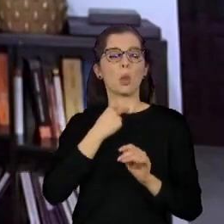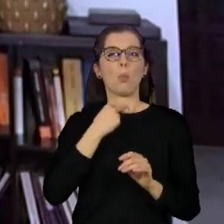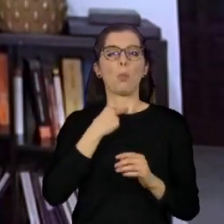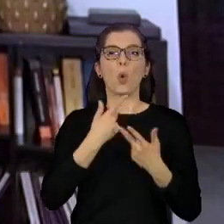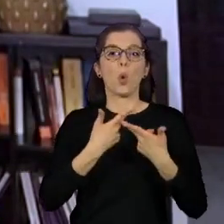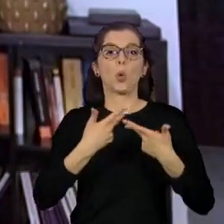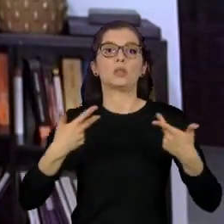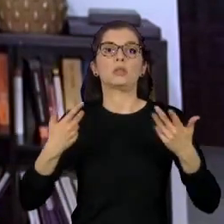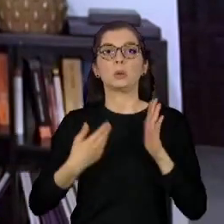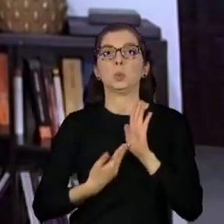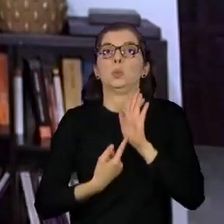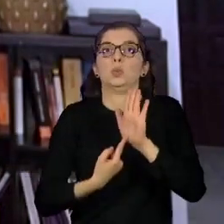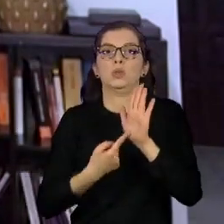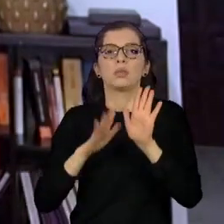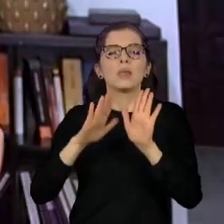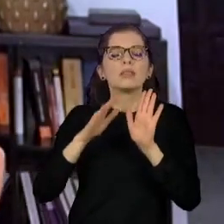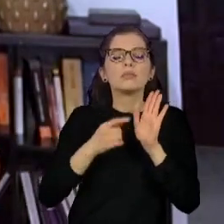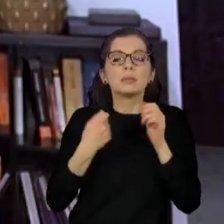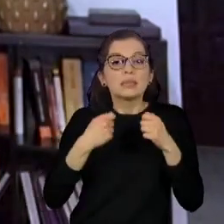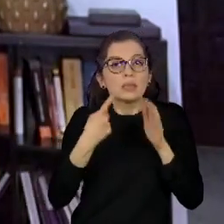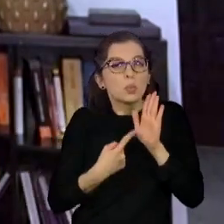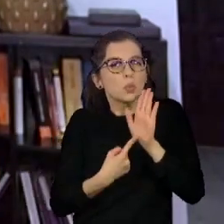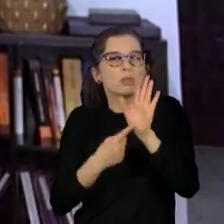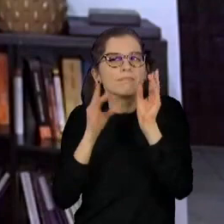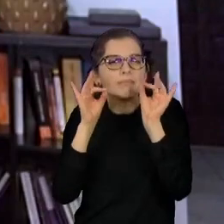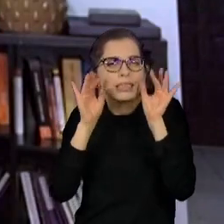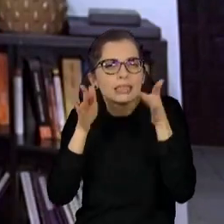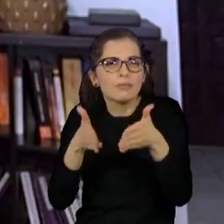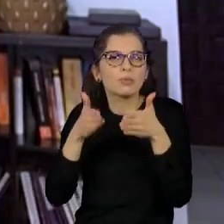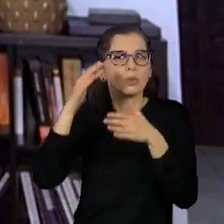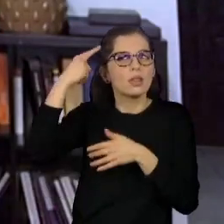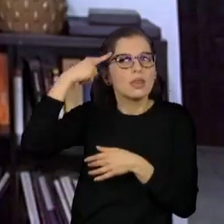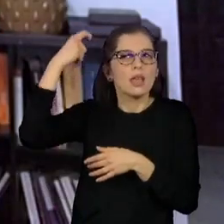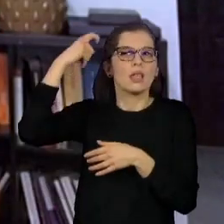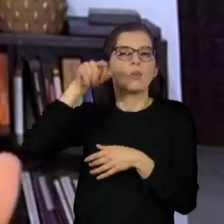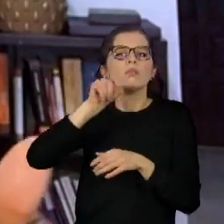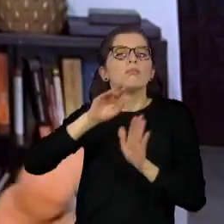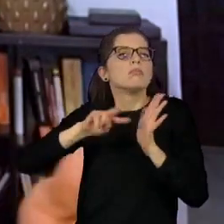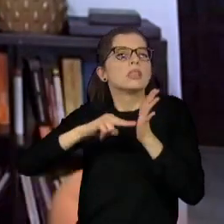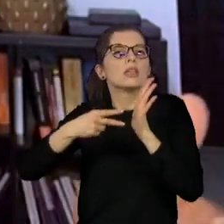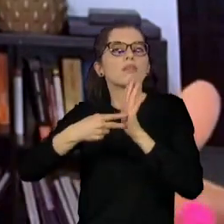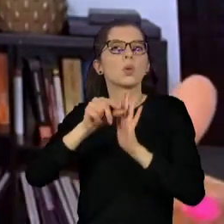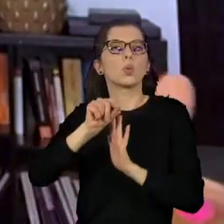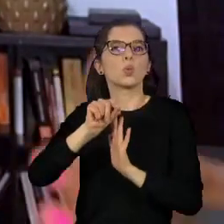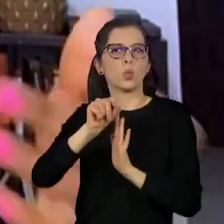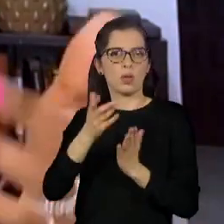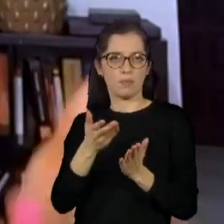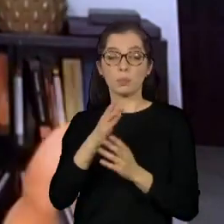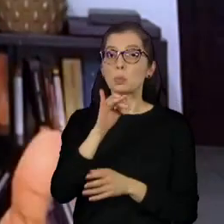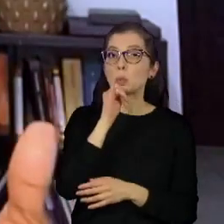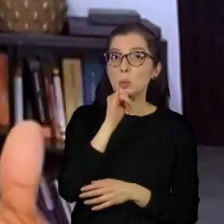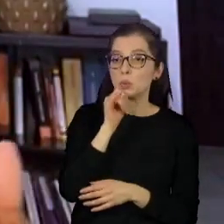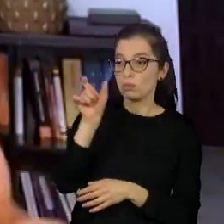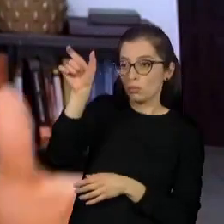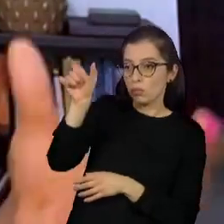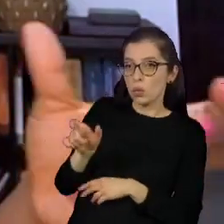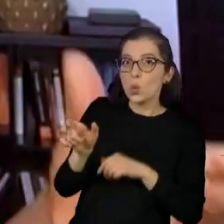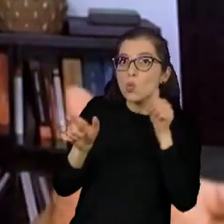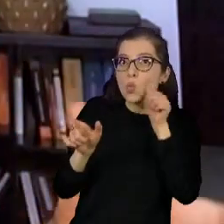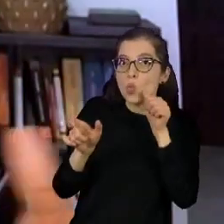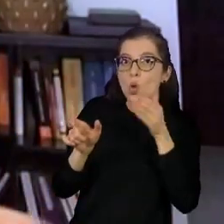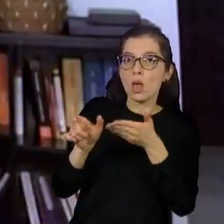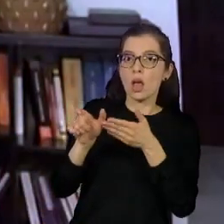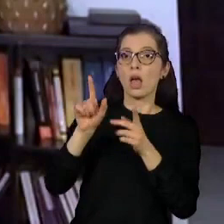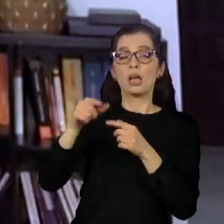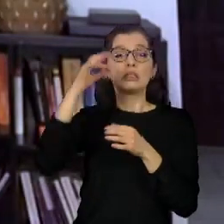things. And also that idea of you're either this, you know, as a woman, you're either the saint